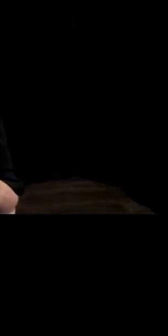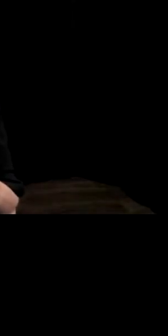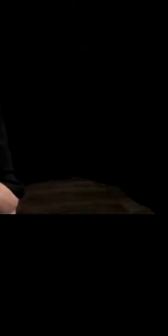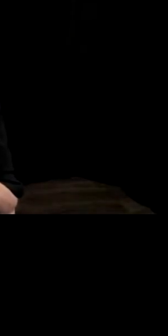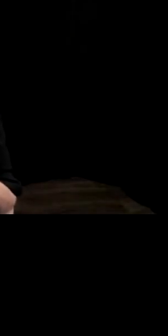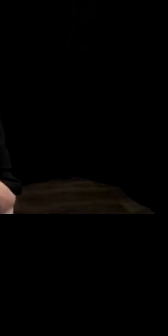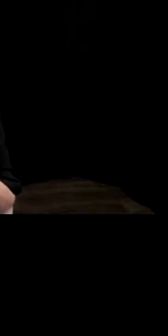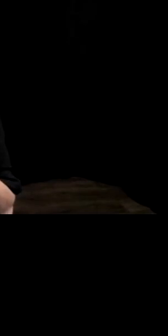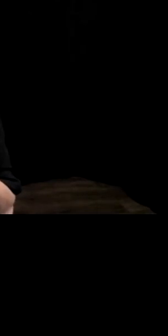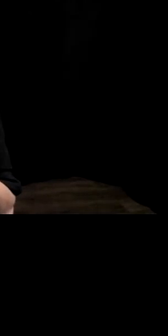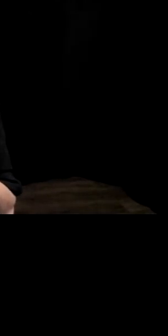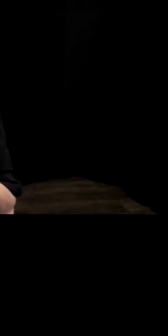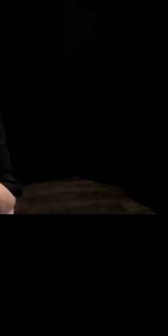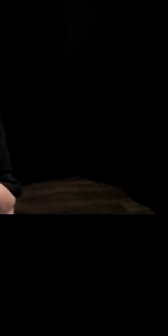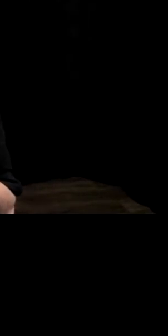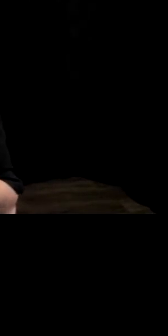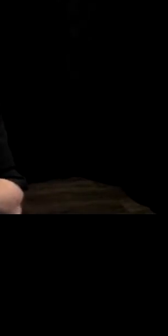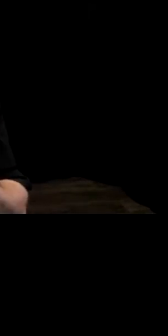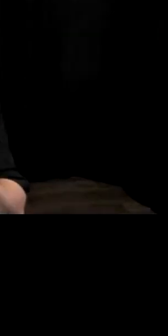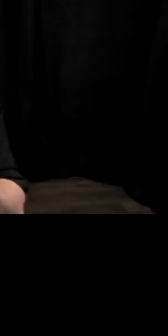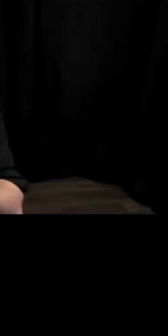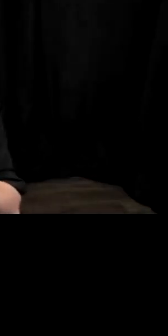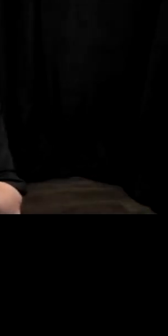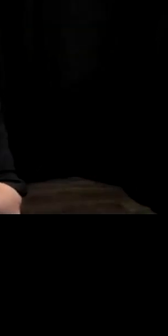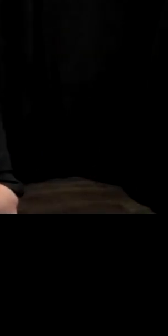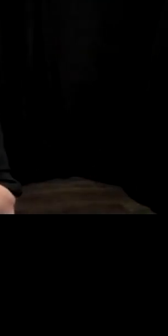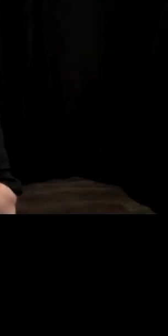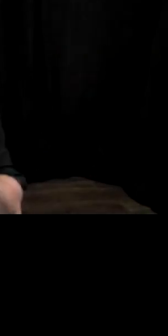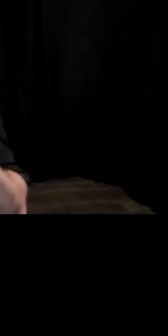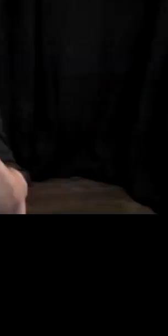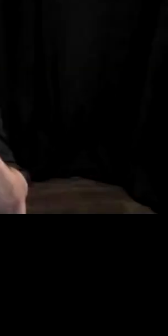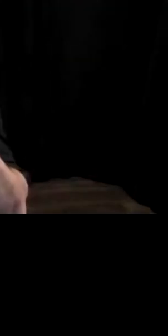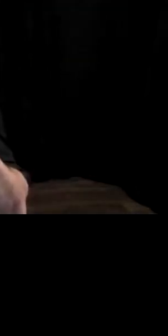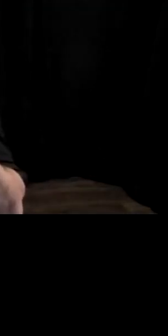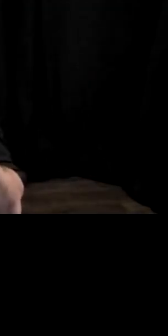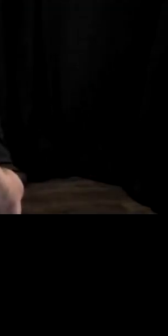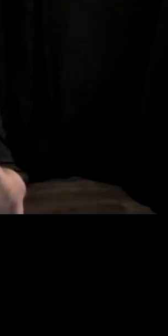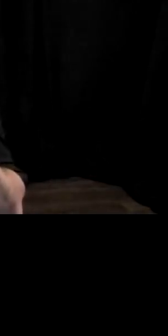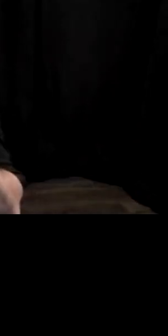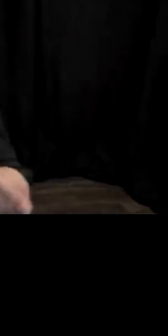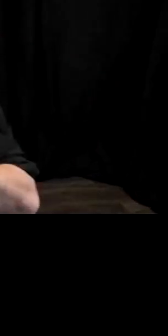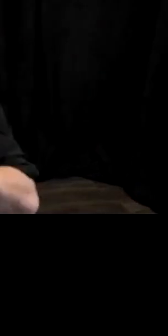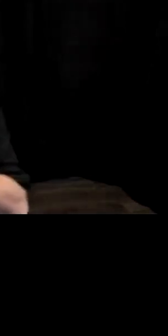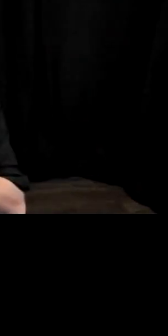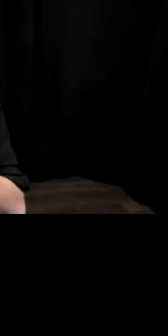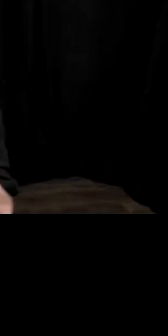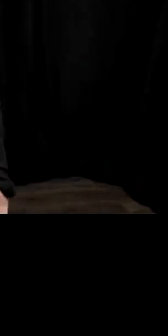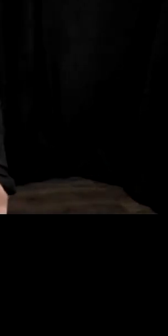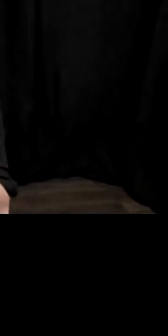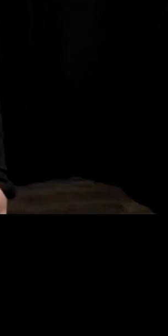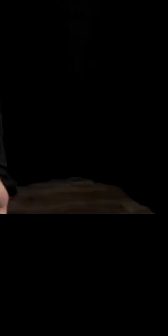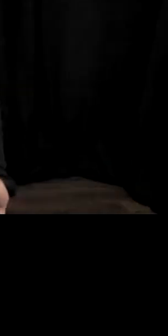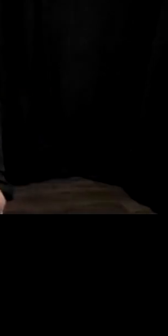First and foremost, their staff has been reduced in half. So they had just over 200 employees. They're down to